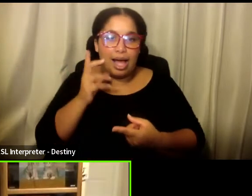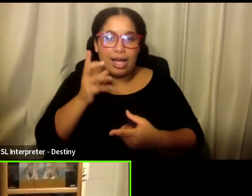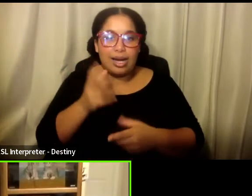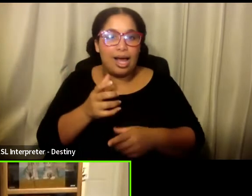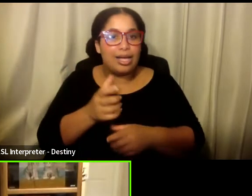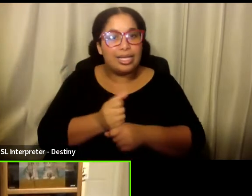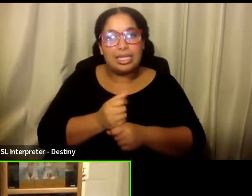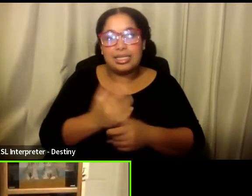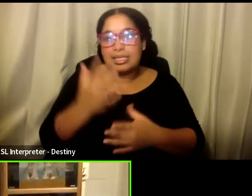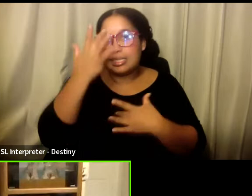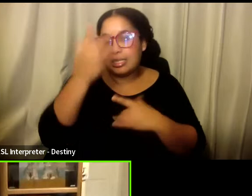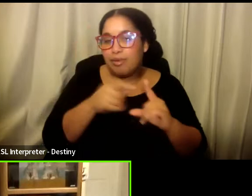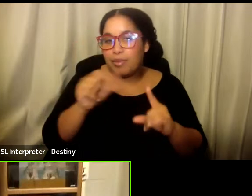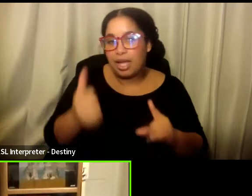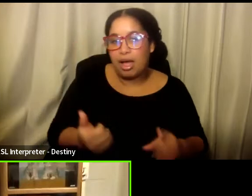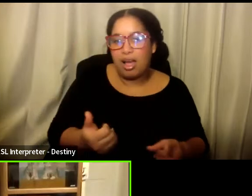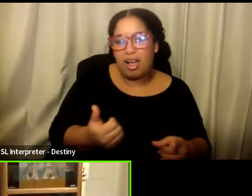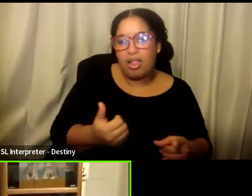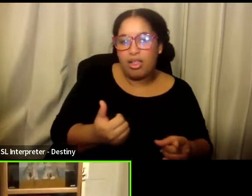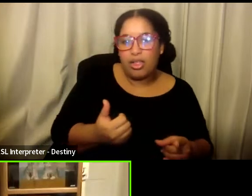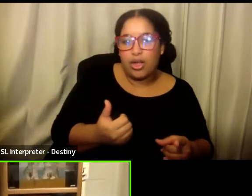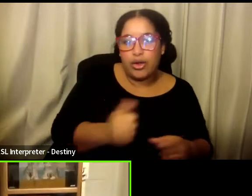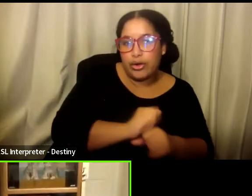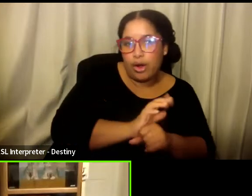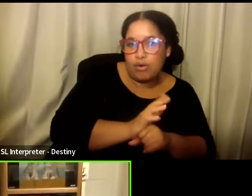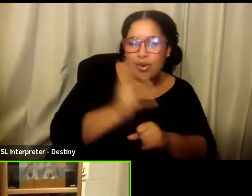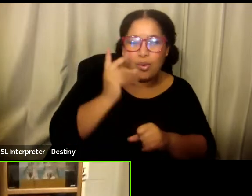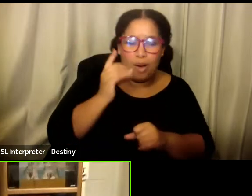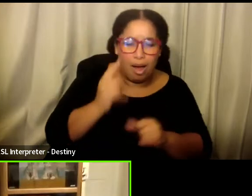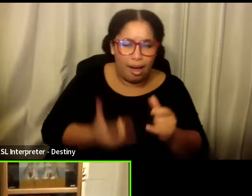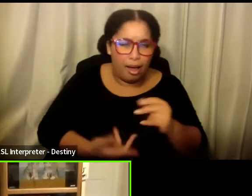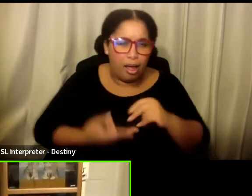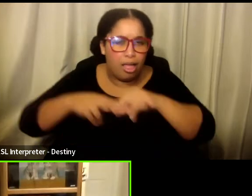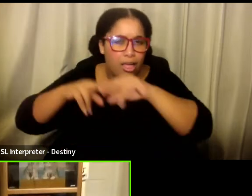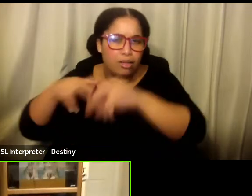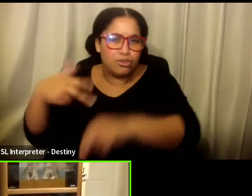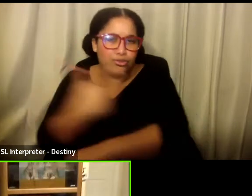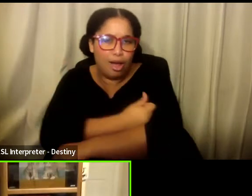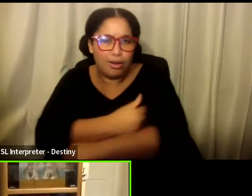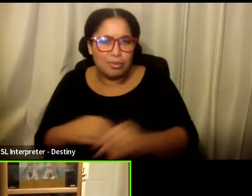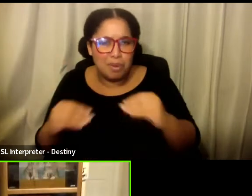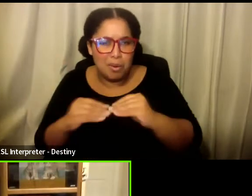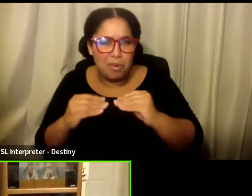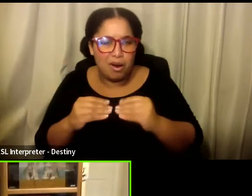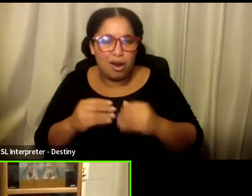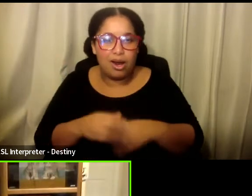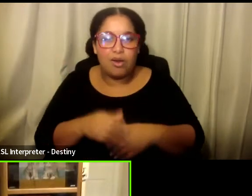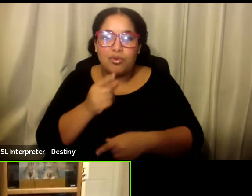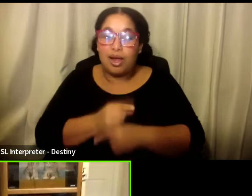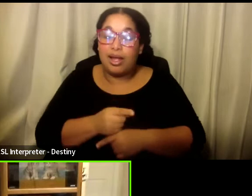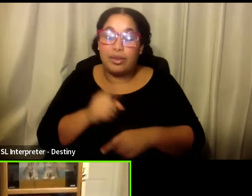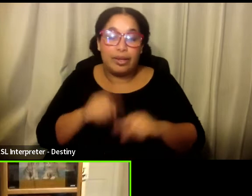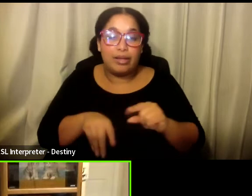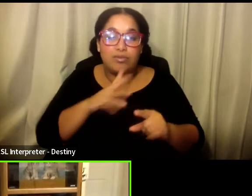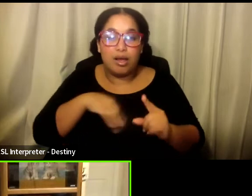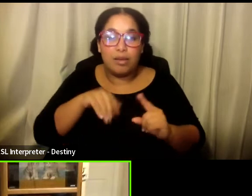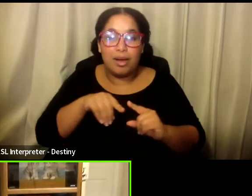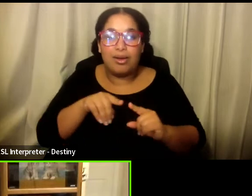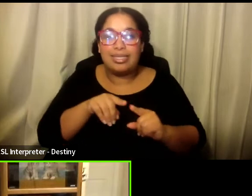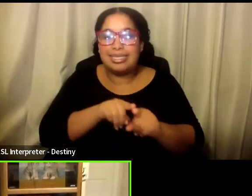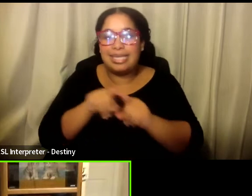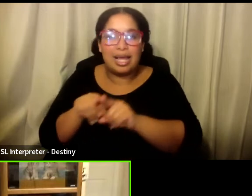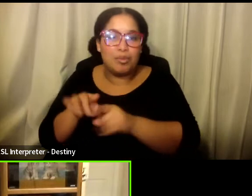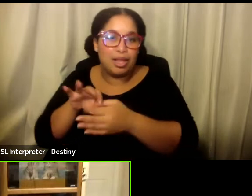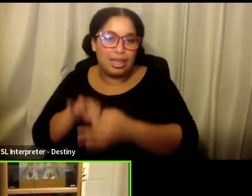the other COVID, and why should I get another shot? And although, yeah, you can't talk about it in the same way you can